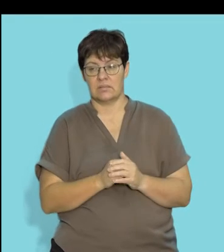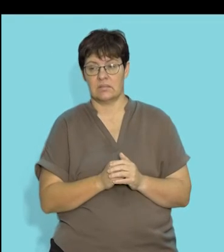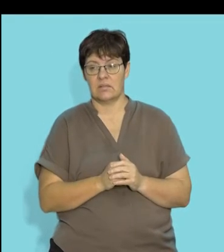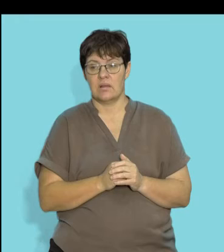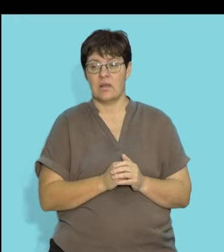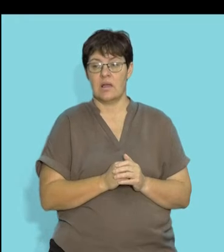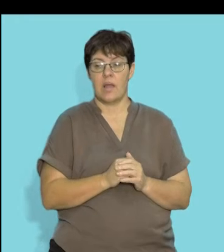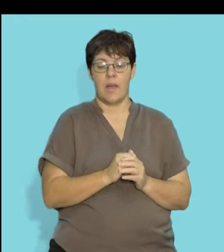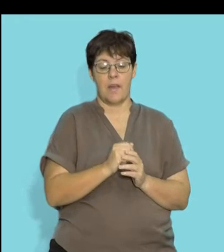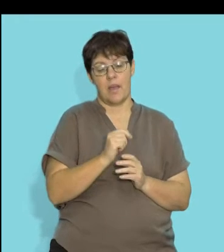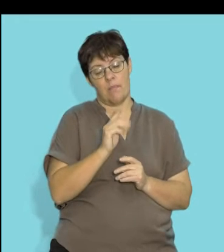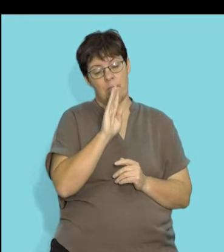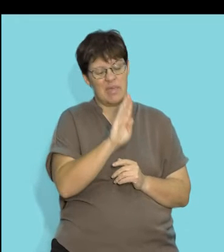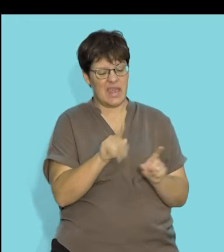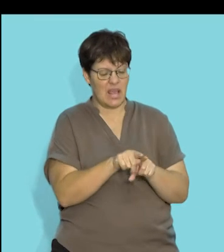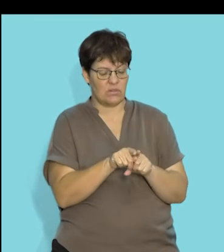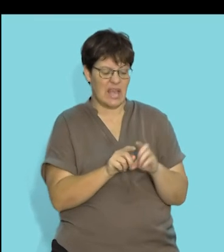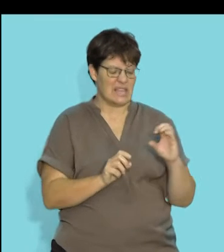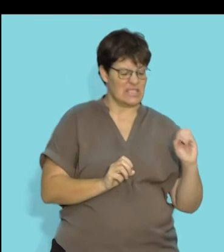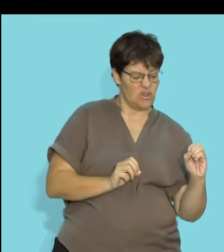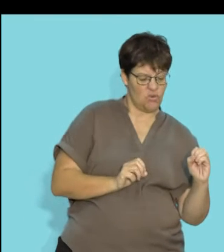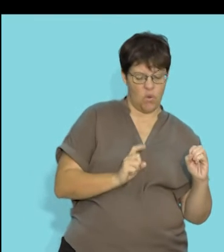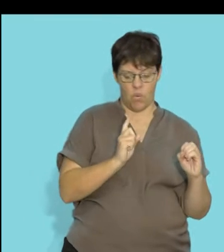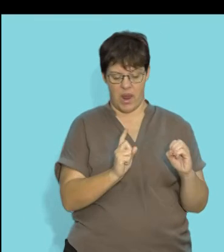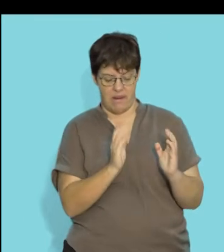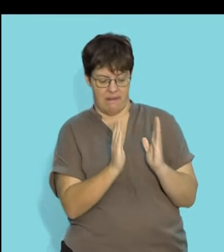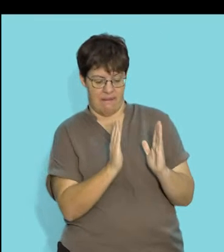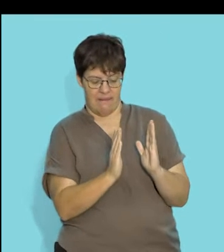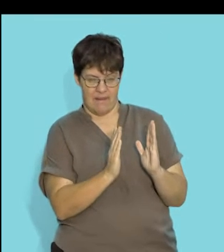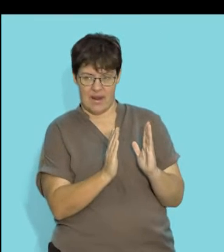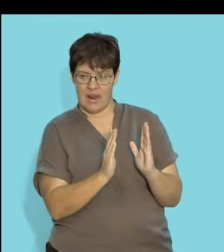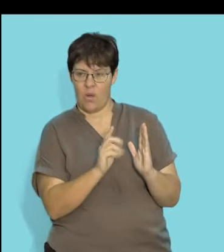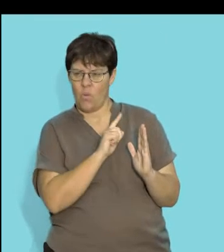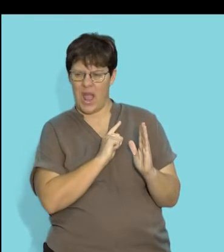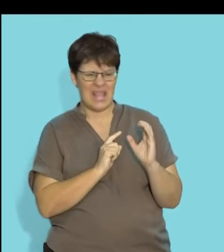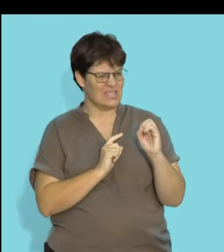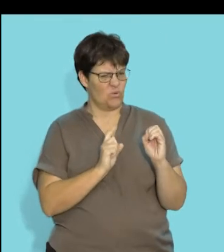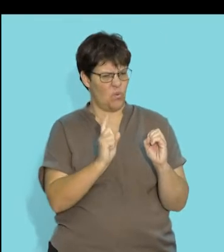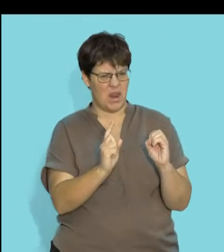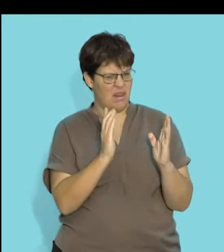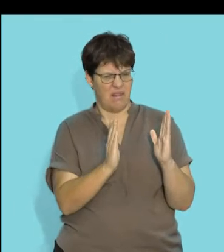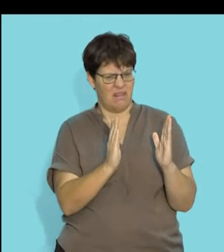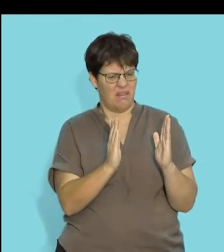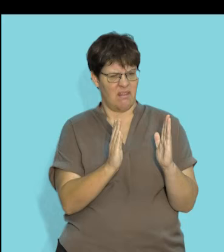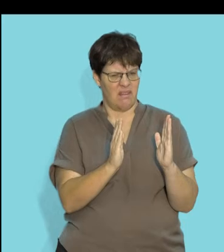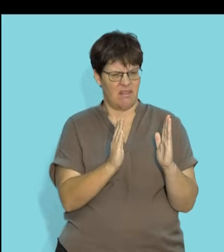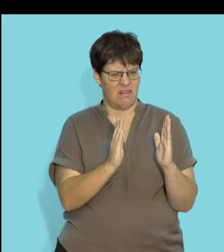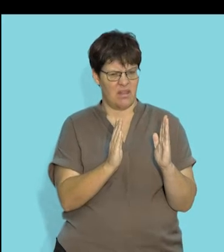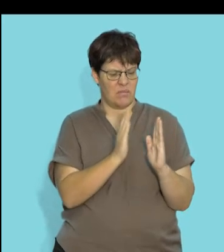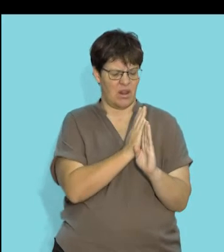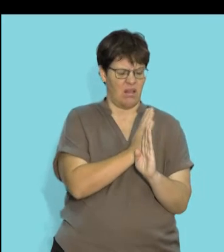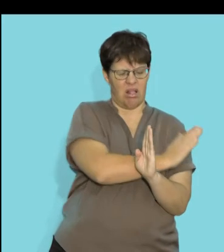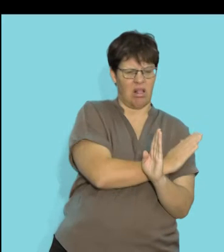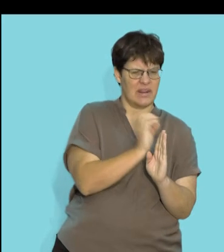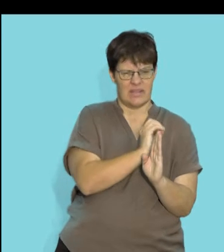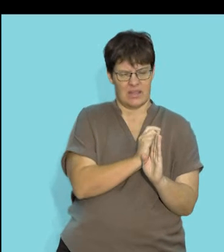But as soon as it becomes between the 0 and the 1, and why are we only focusing on between 0 and 1 and